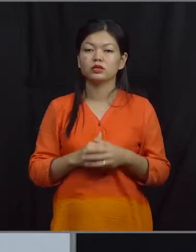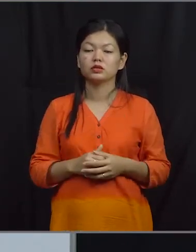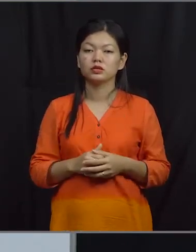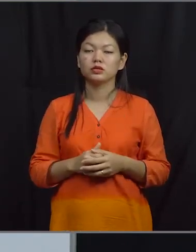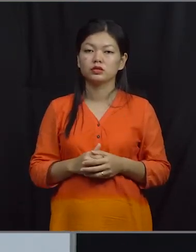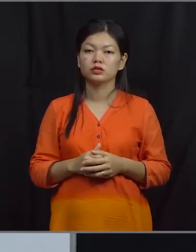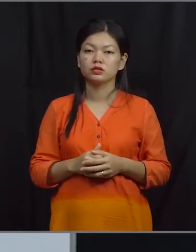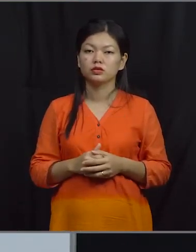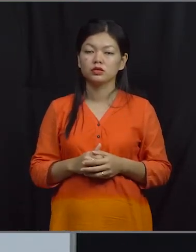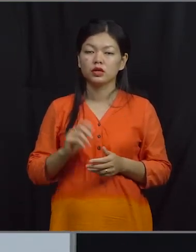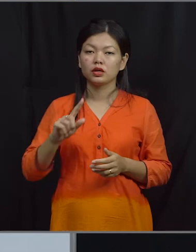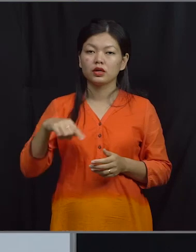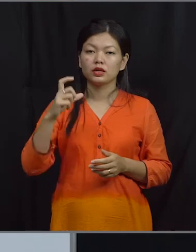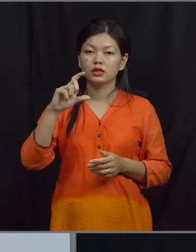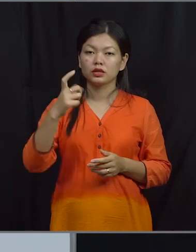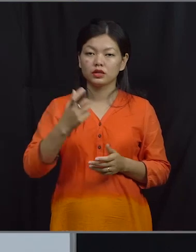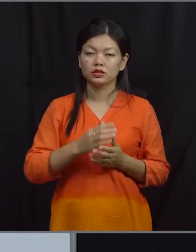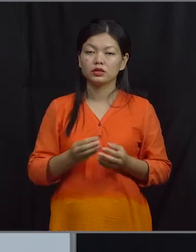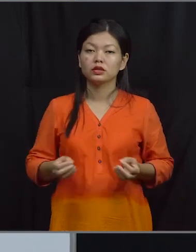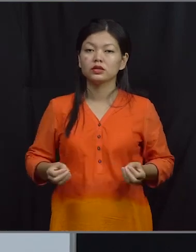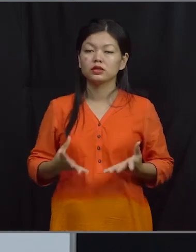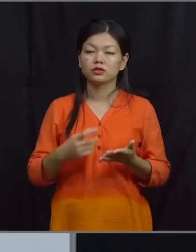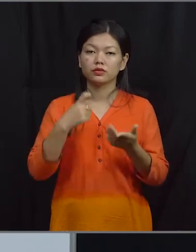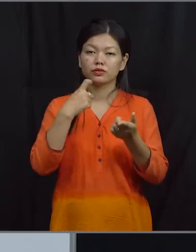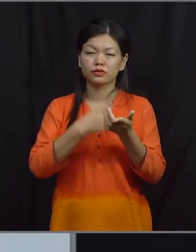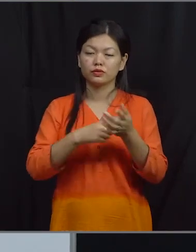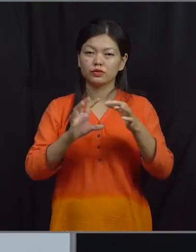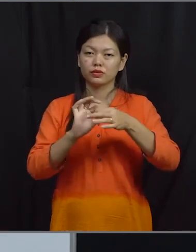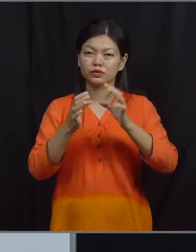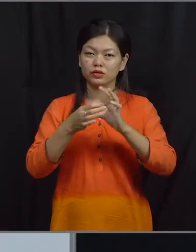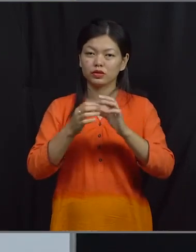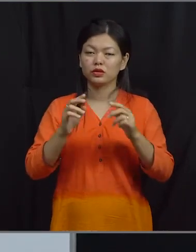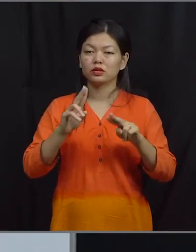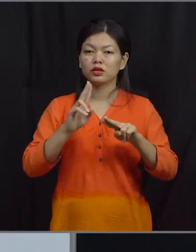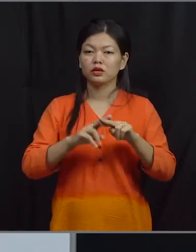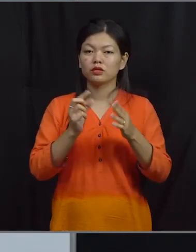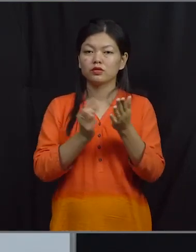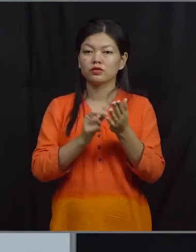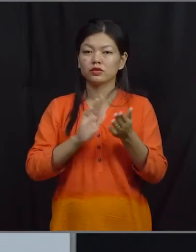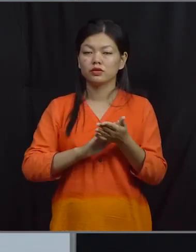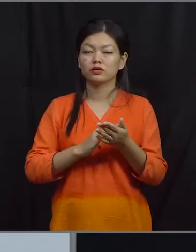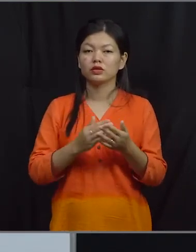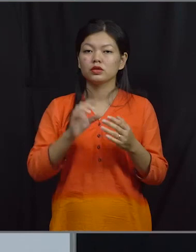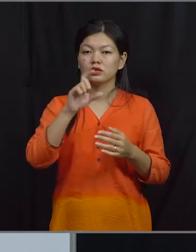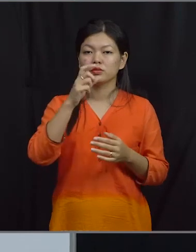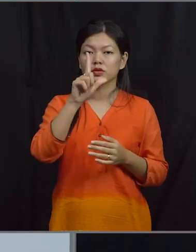matrix. In the next session we will be starting with relations and functions, that is chapter 1 in your textbook. Thank you.